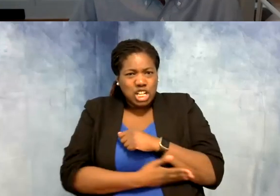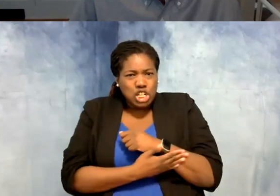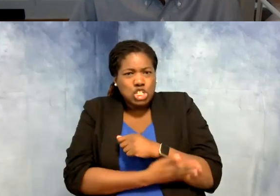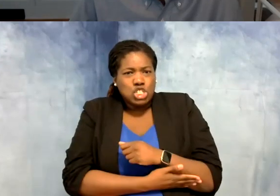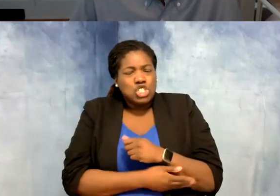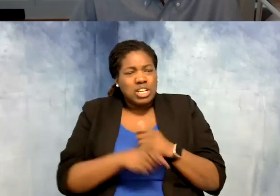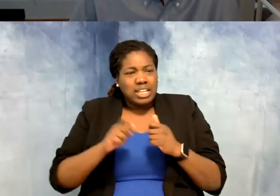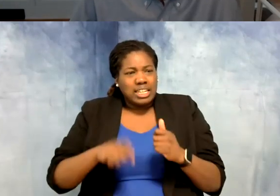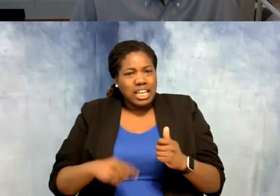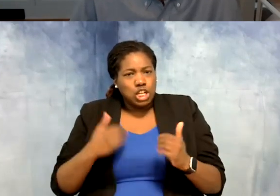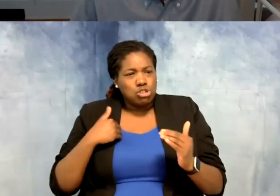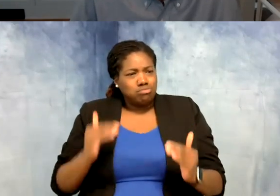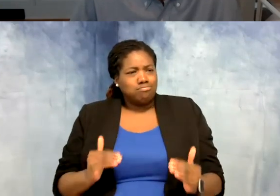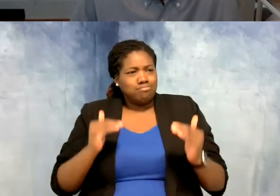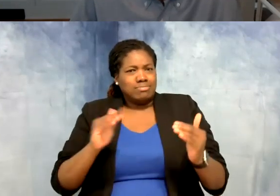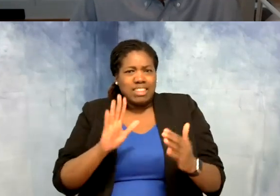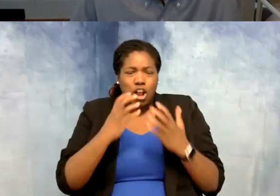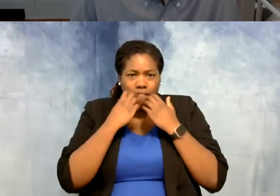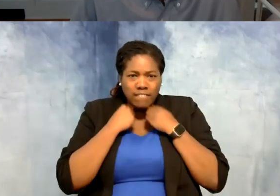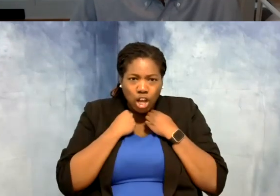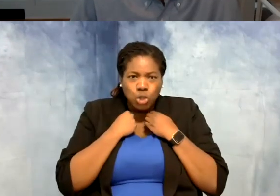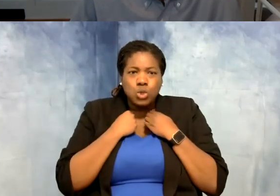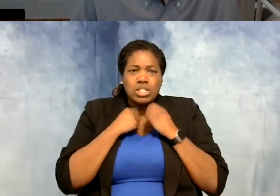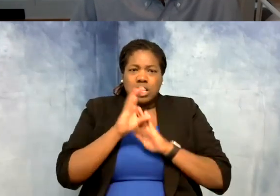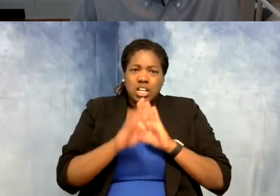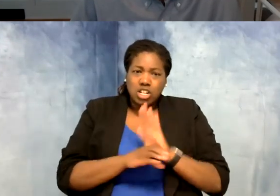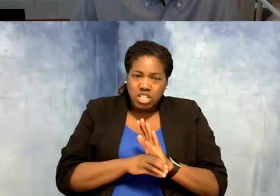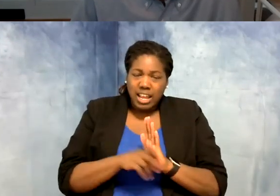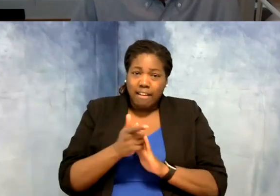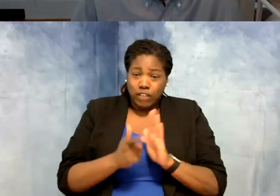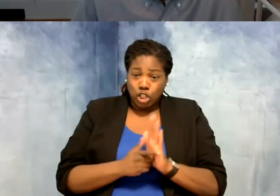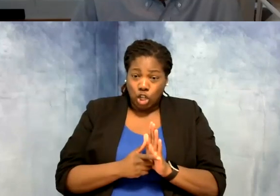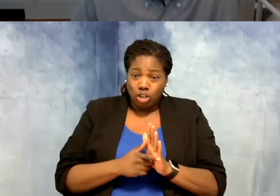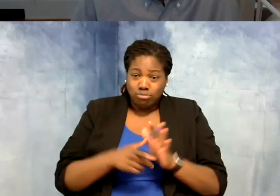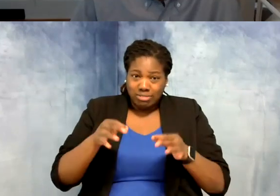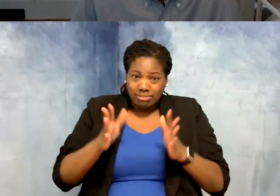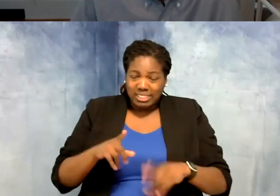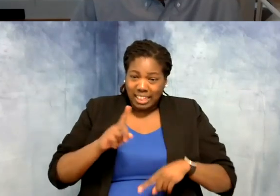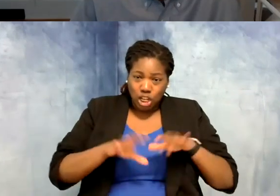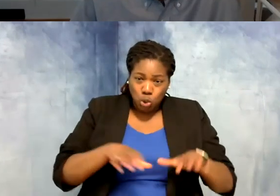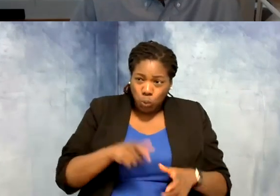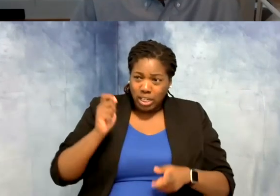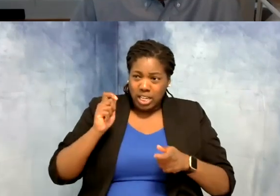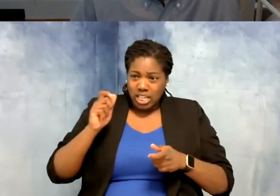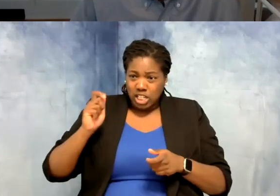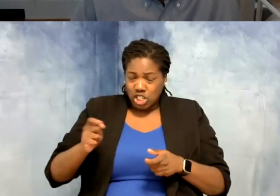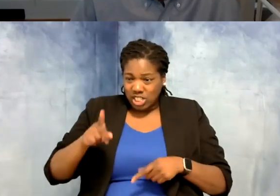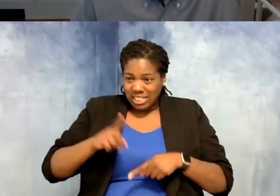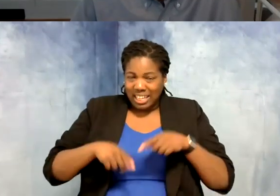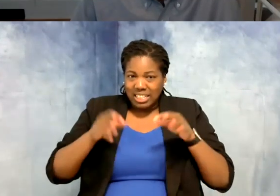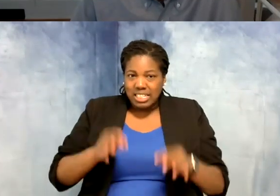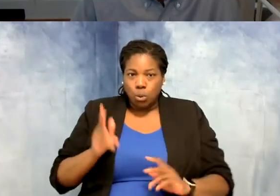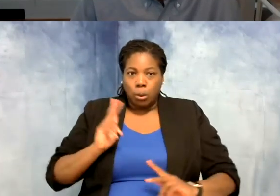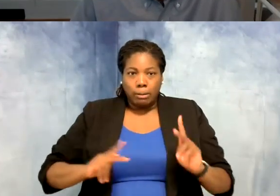needing to live up to its values in its constitution. And if lawmakers couldn't do it and judges couldn't get it done, then it